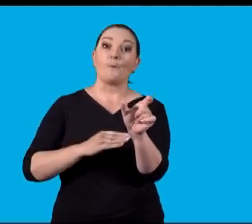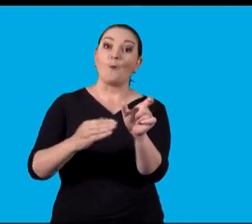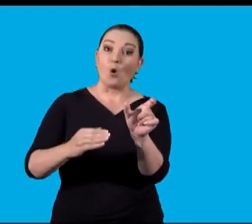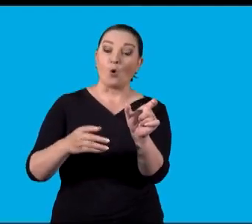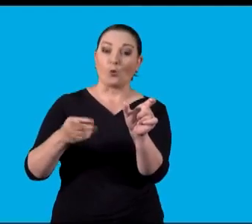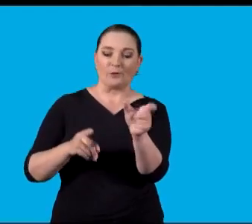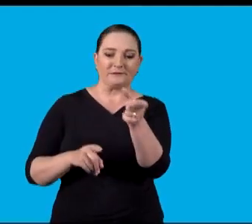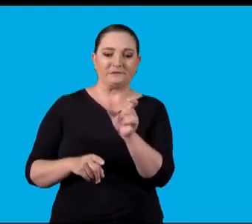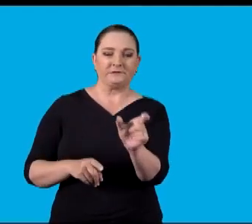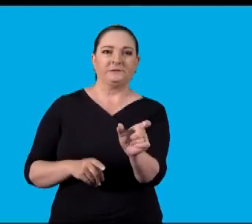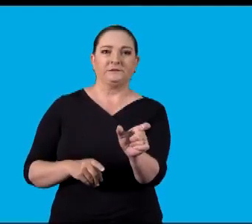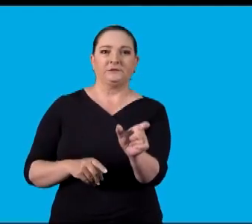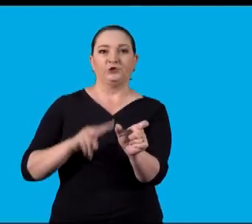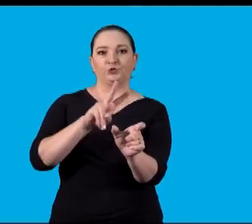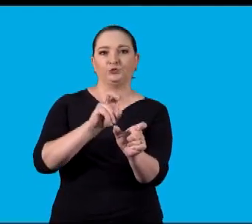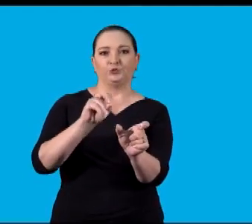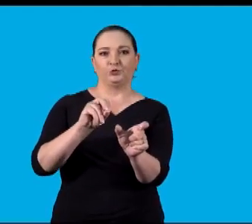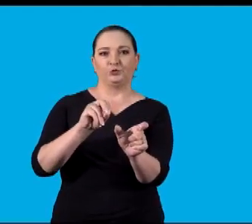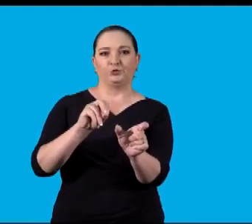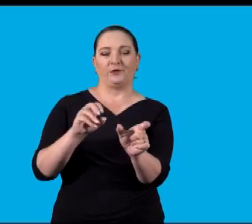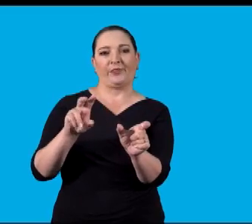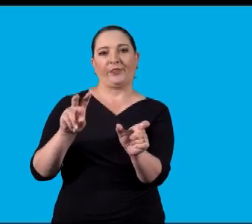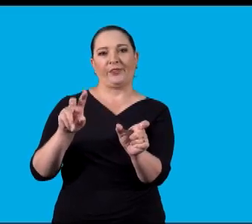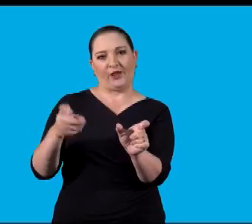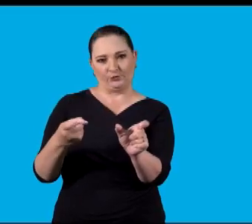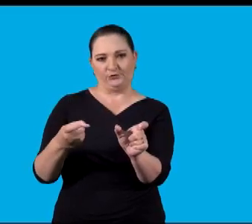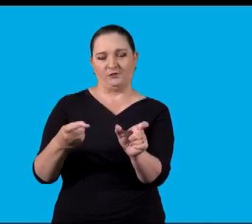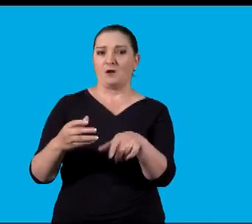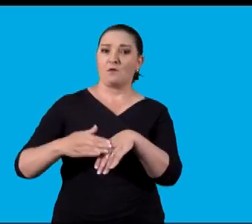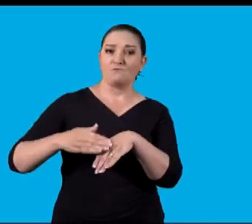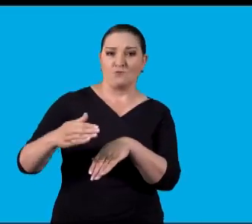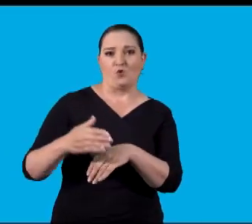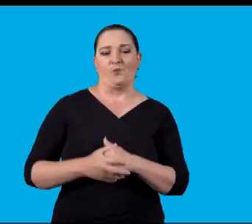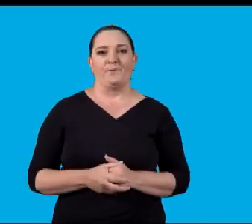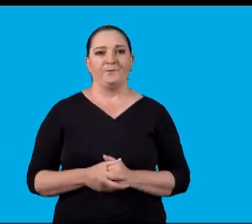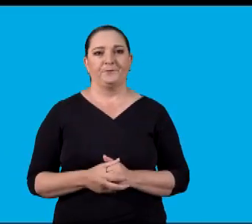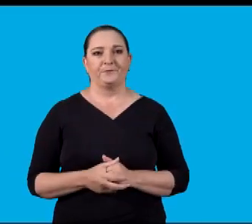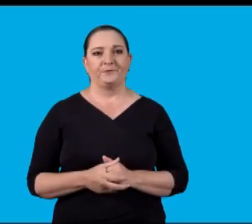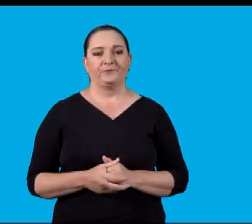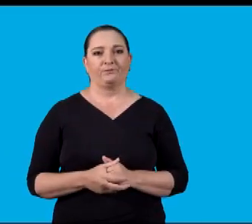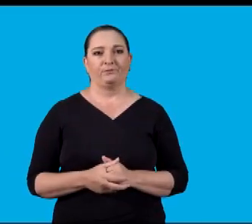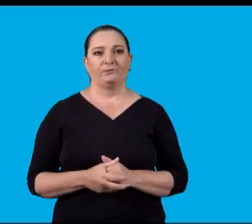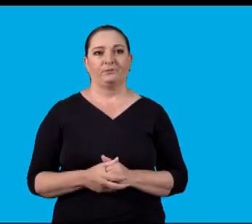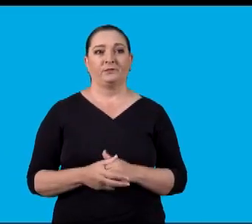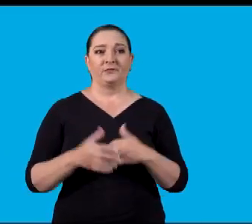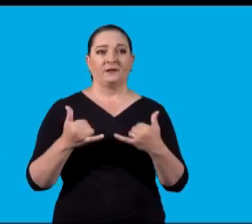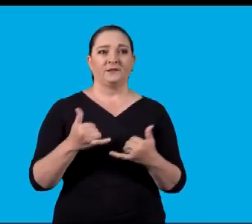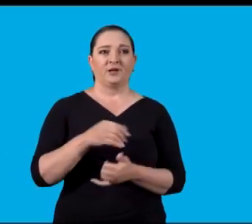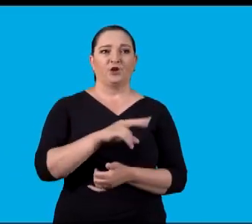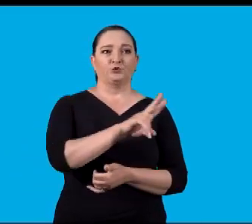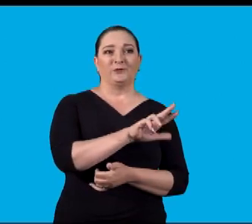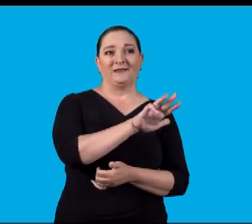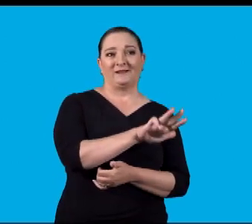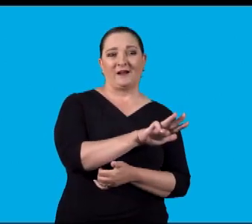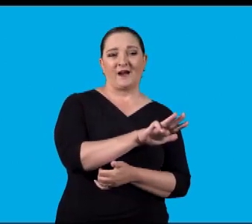further, that is more, 200,000 shares more, okay? Then on